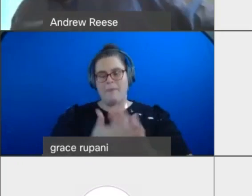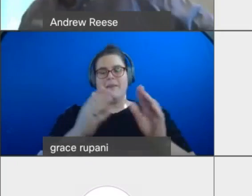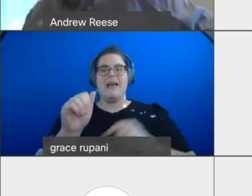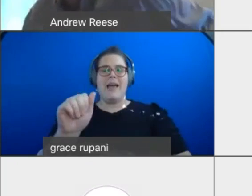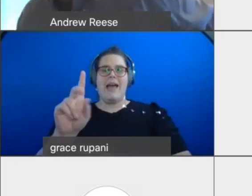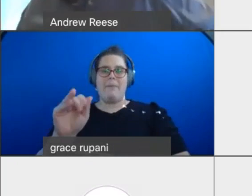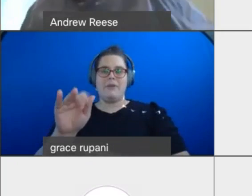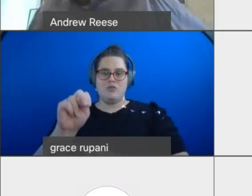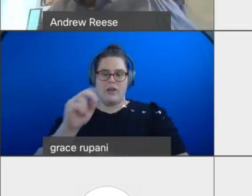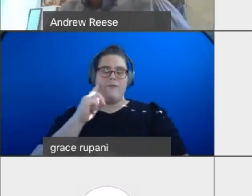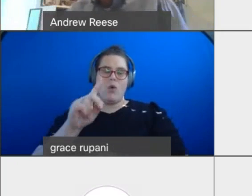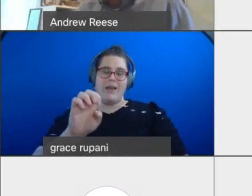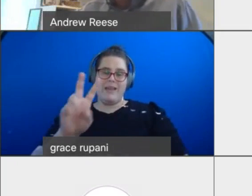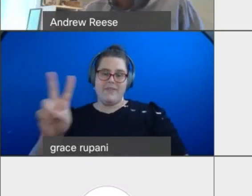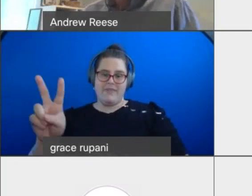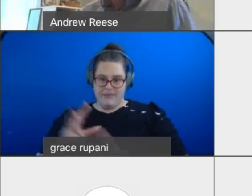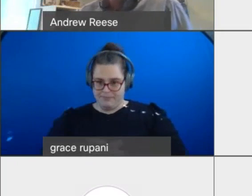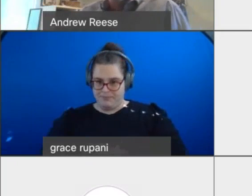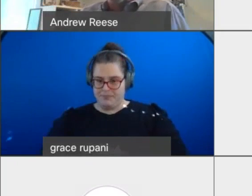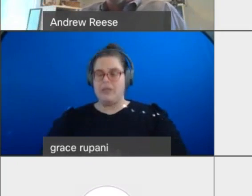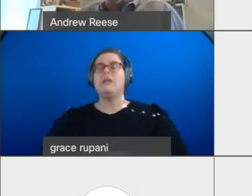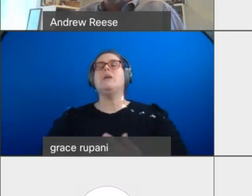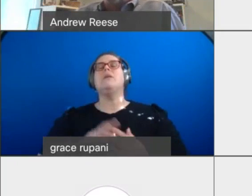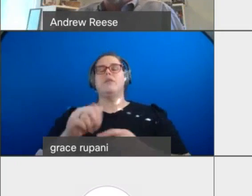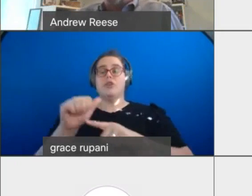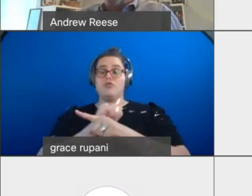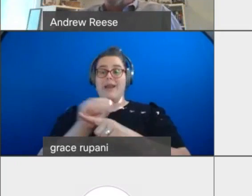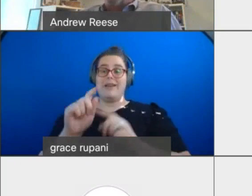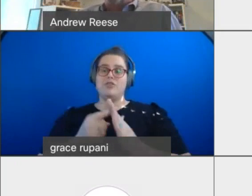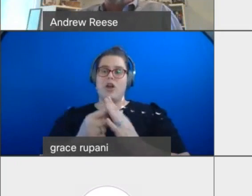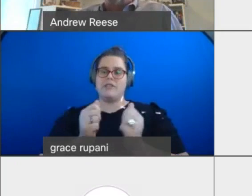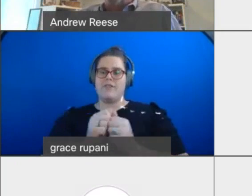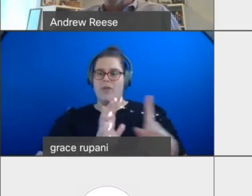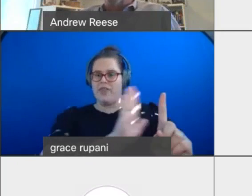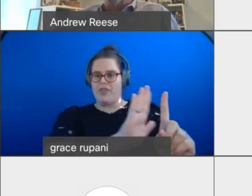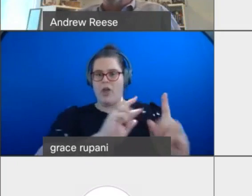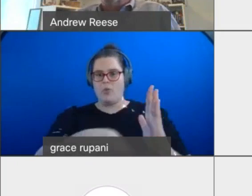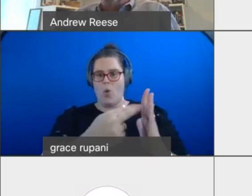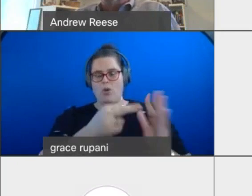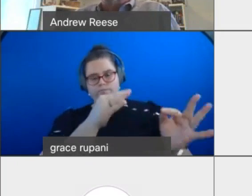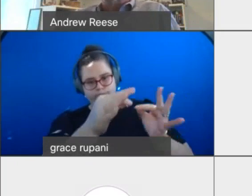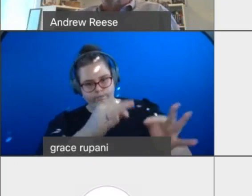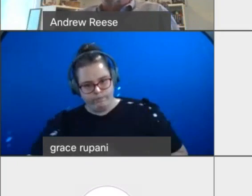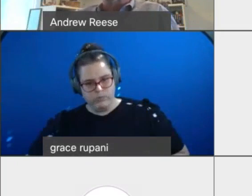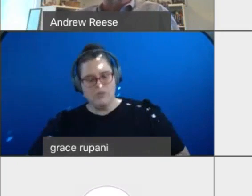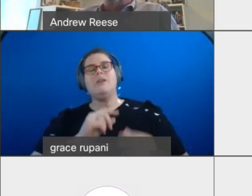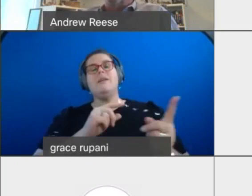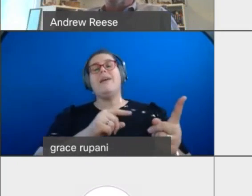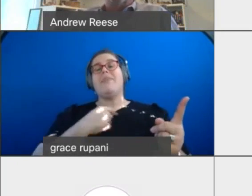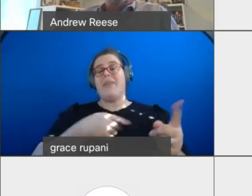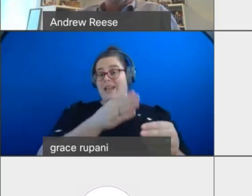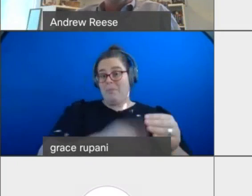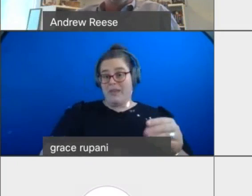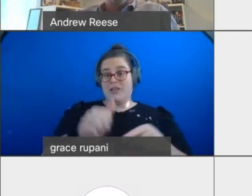with that very role, administrator training. After administrators complete their training, they will actually receive a